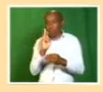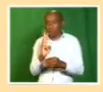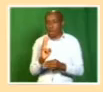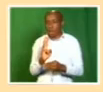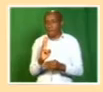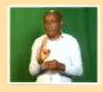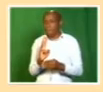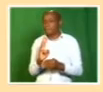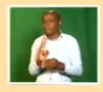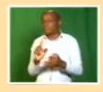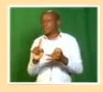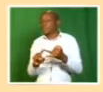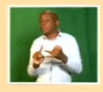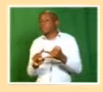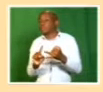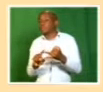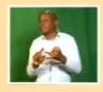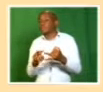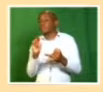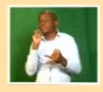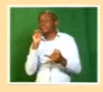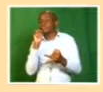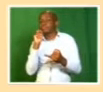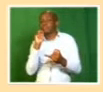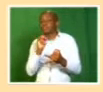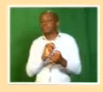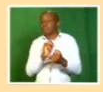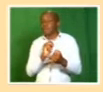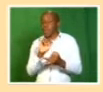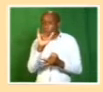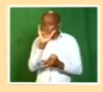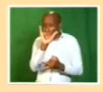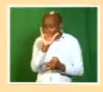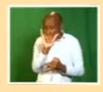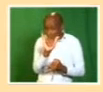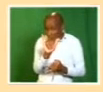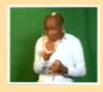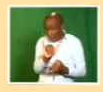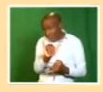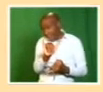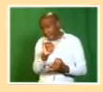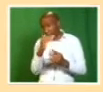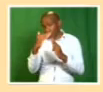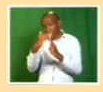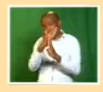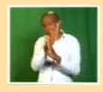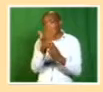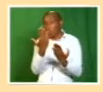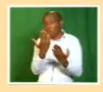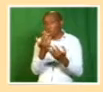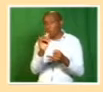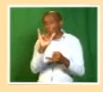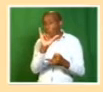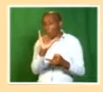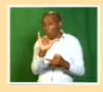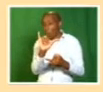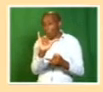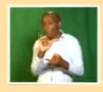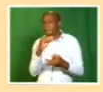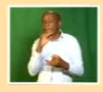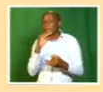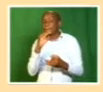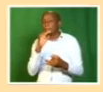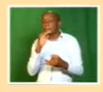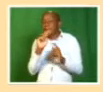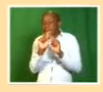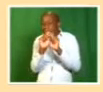Okay, the next thing that we need is what? Is the y-intercept. The y-intercept we mentioned is just